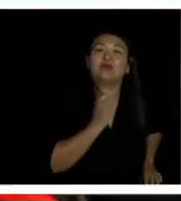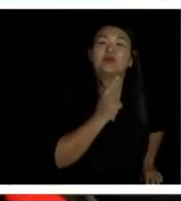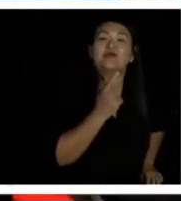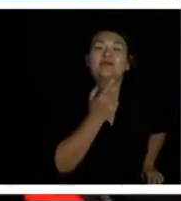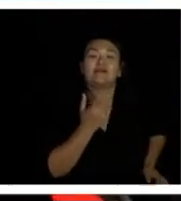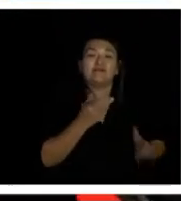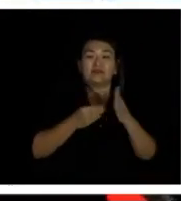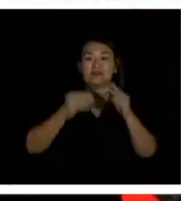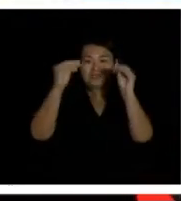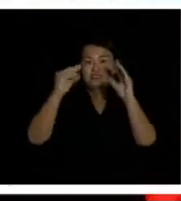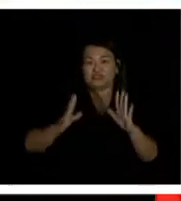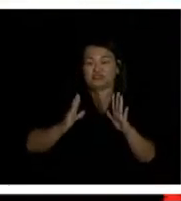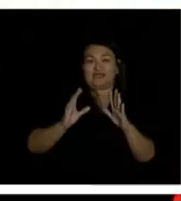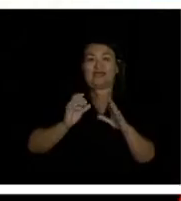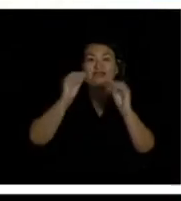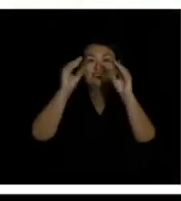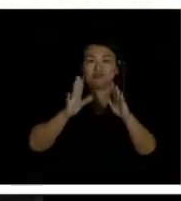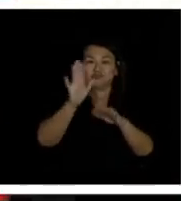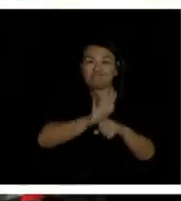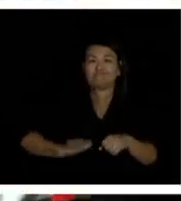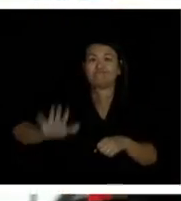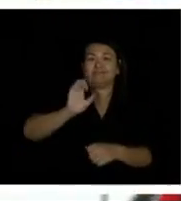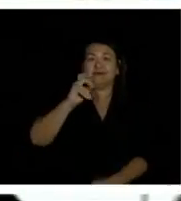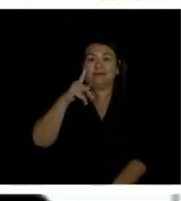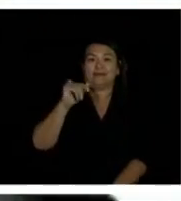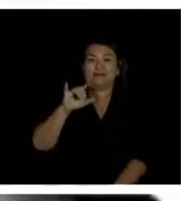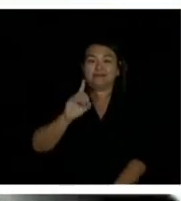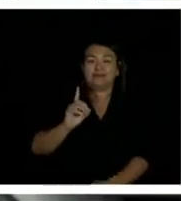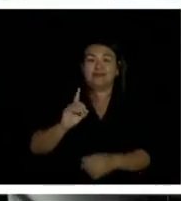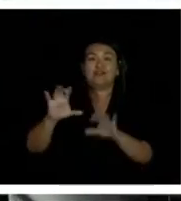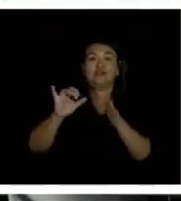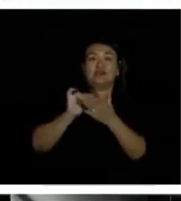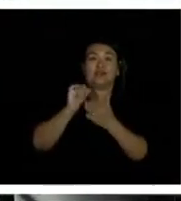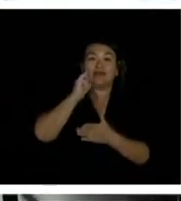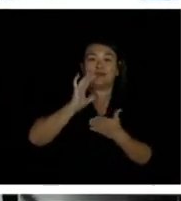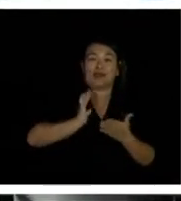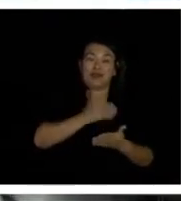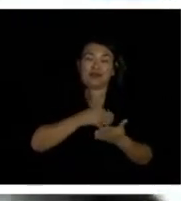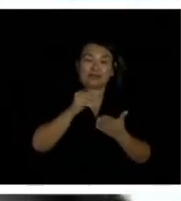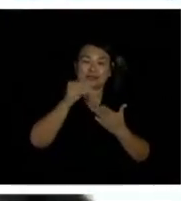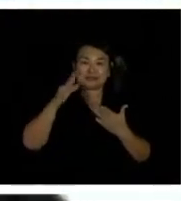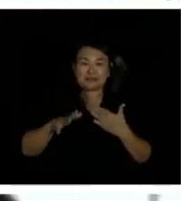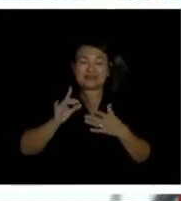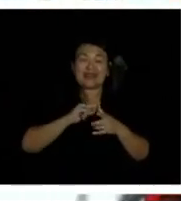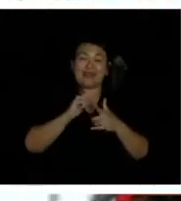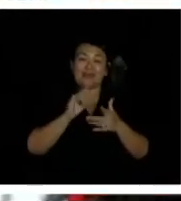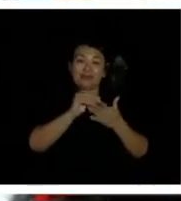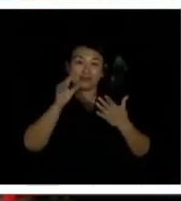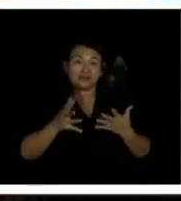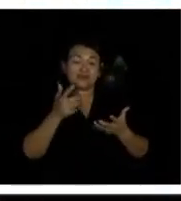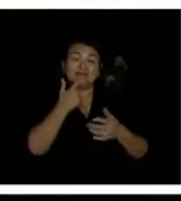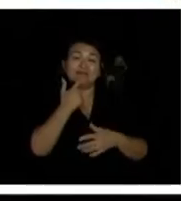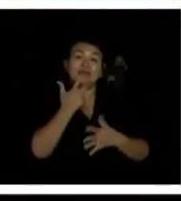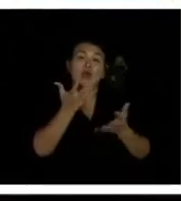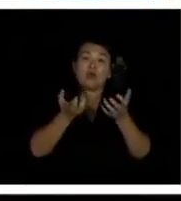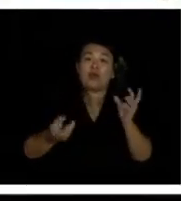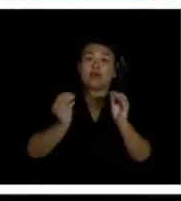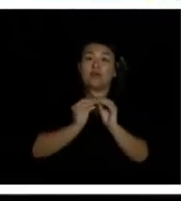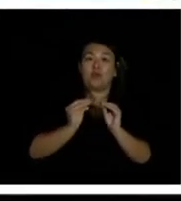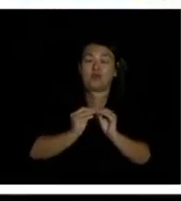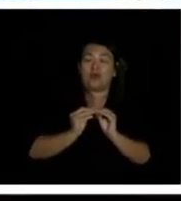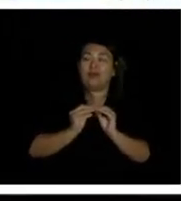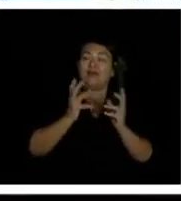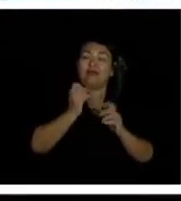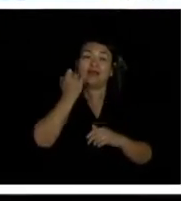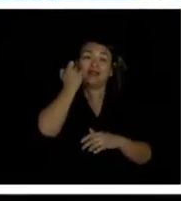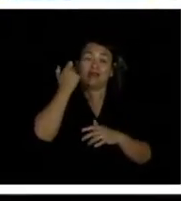across El Paso ISD that do that for our students. And so our students are telling us that they want more from that. I also ask students, if